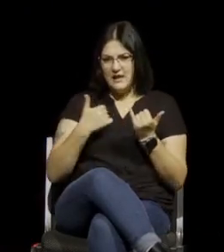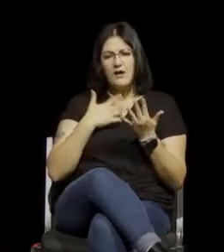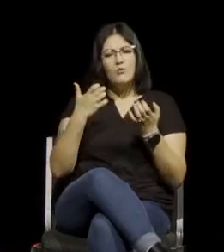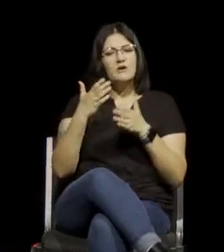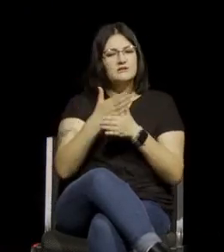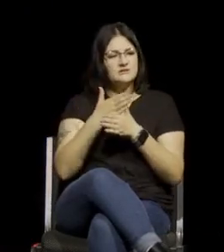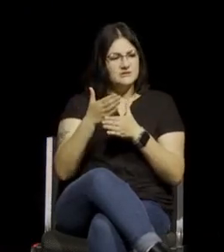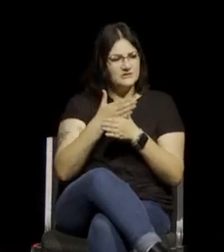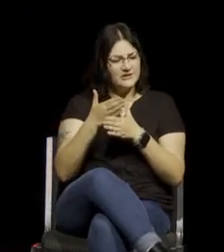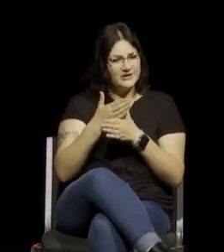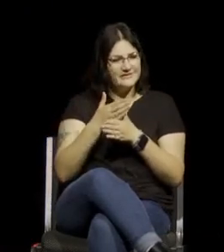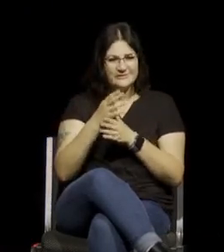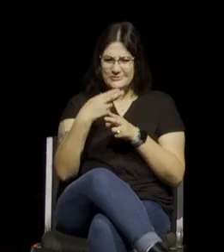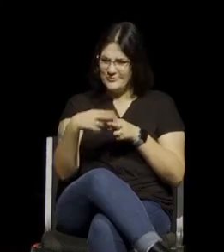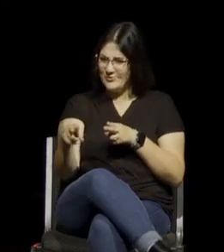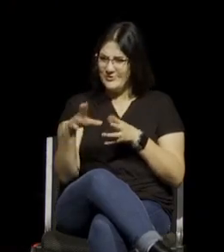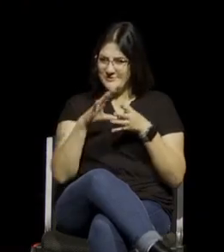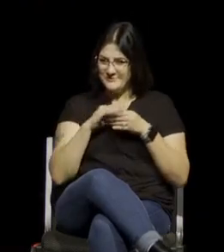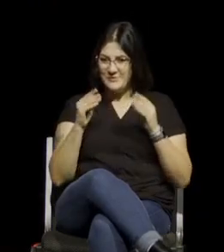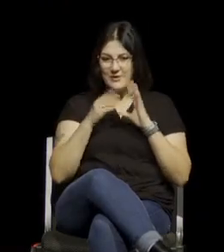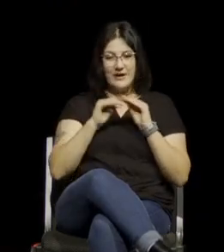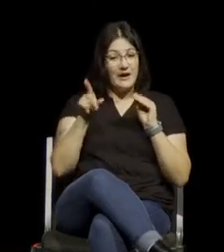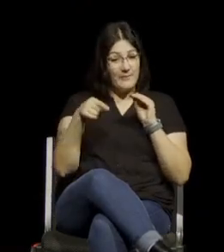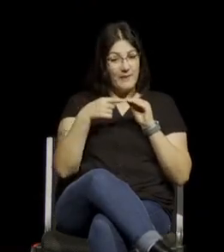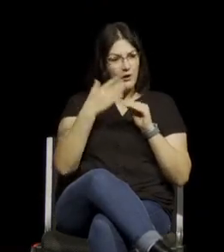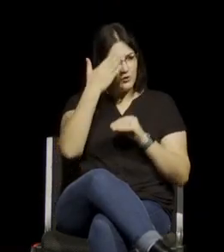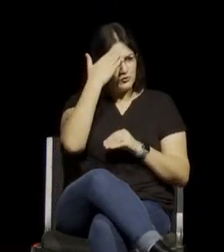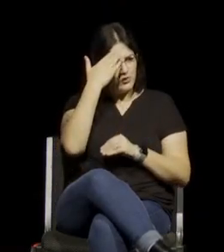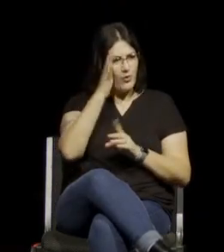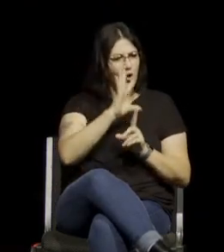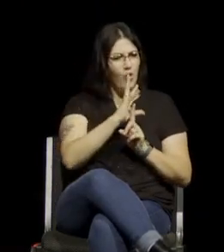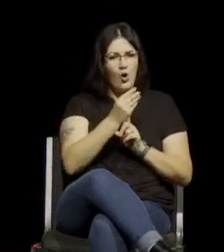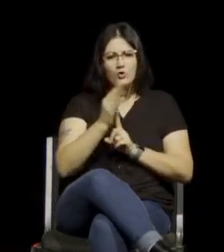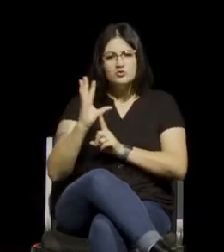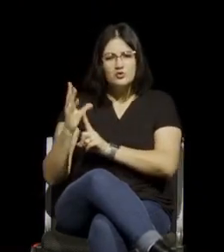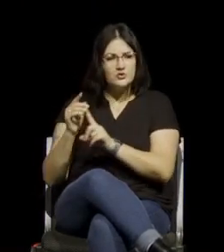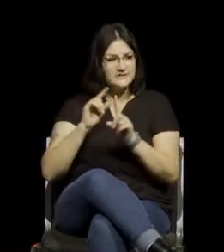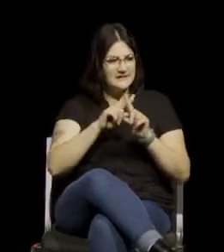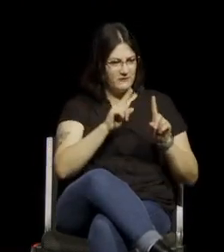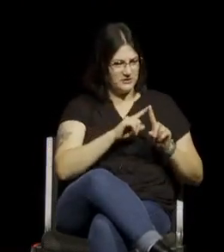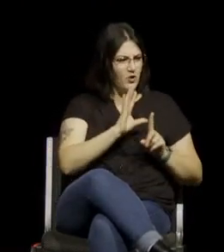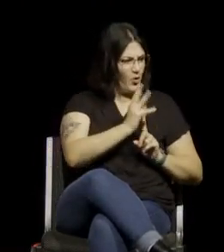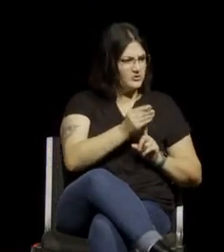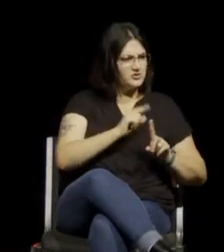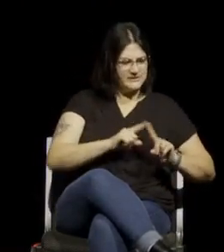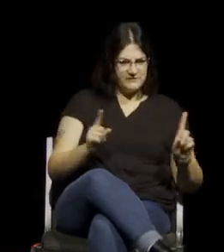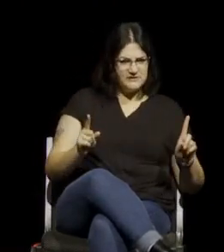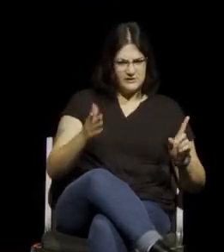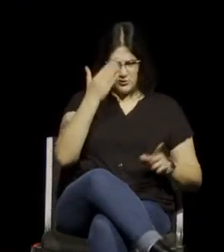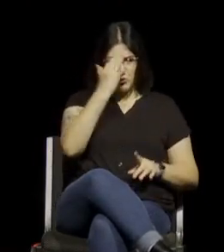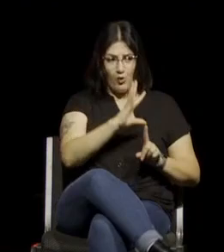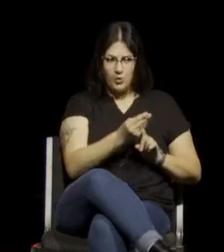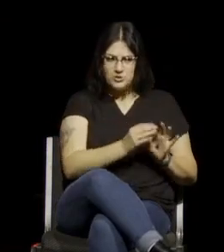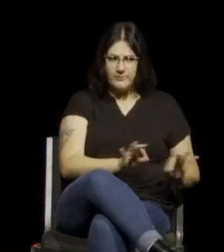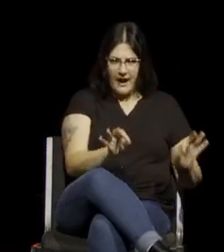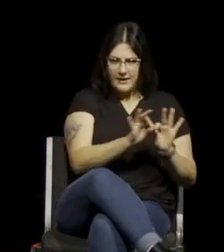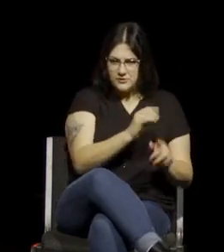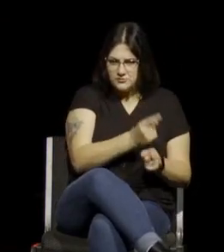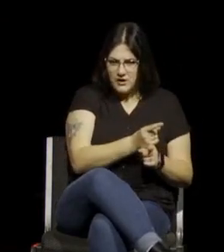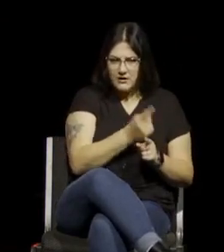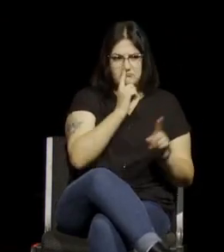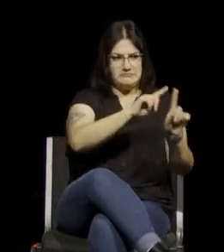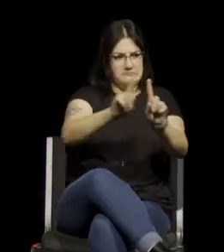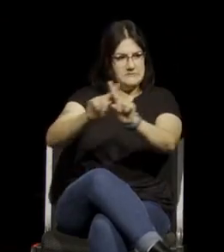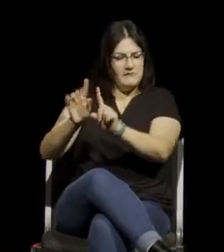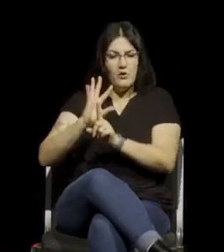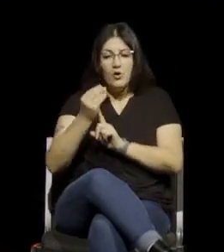share just briefly about, you know, cultural differences in our world today. You know, culture matters, and